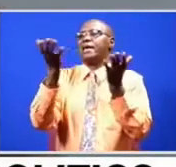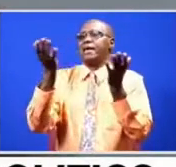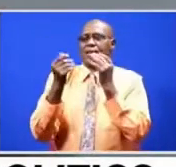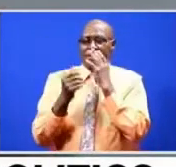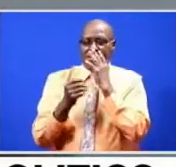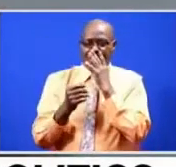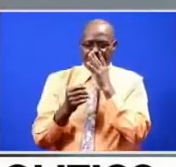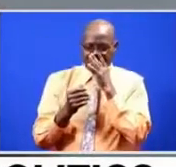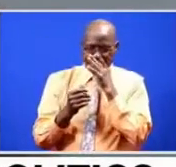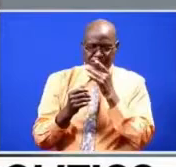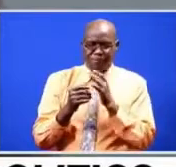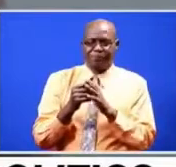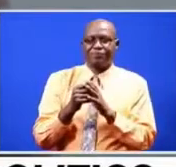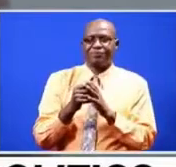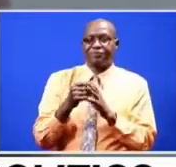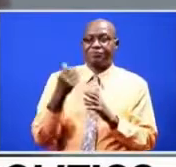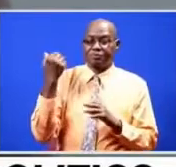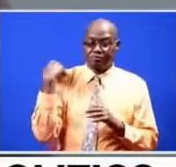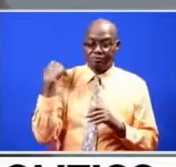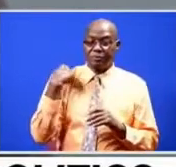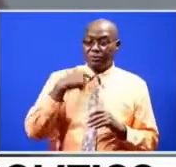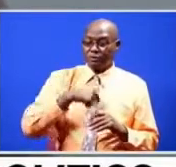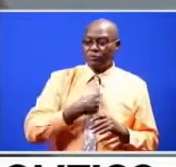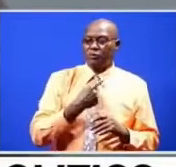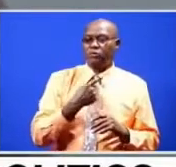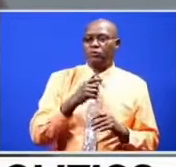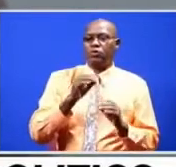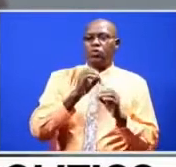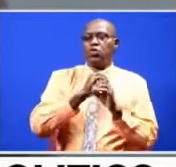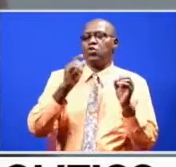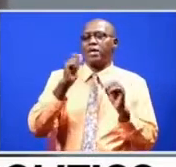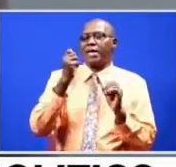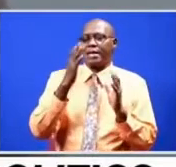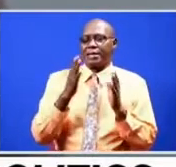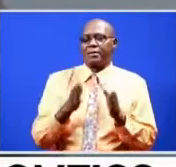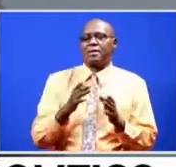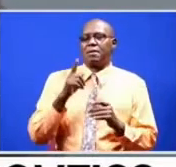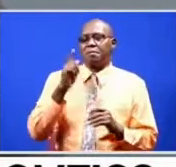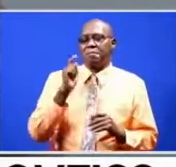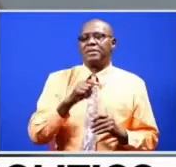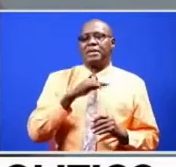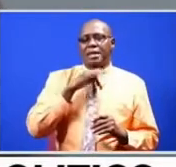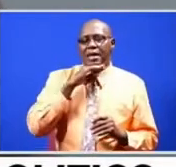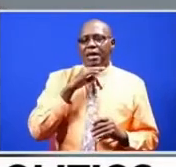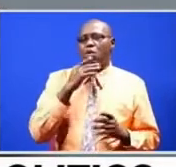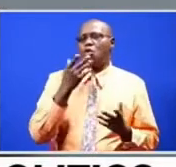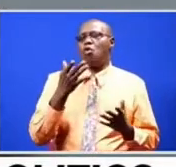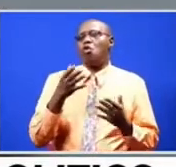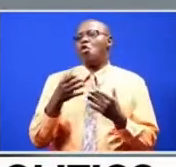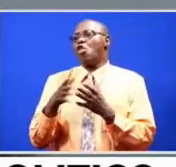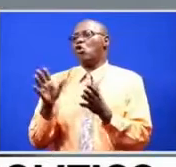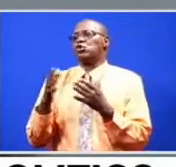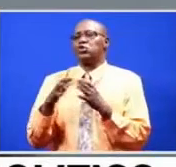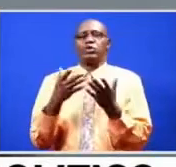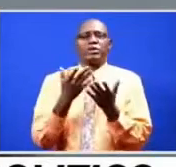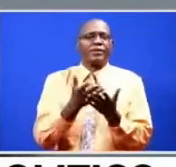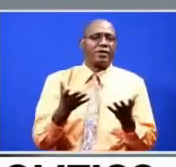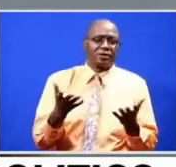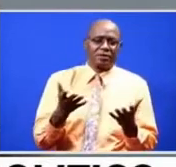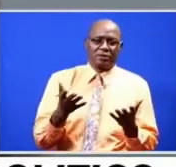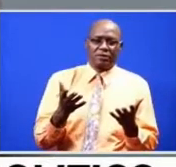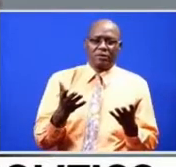remind ourselves that no Kenyans should die or suffer loss on account of a